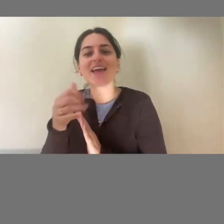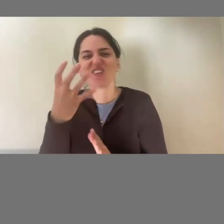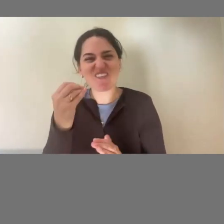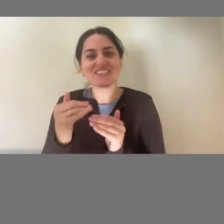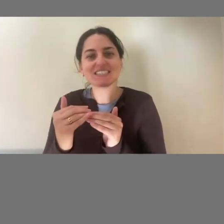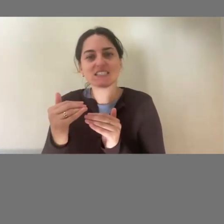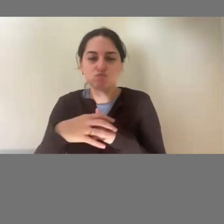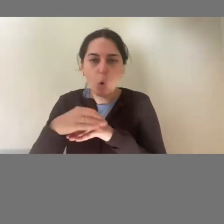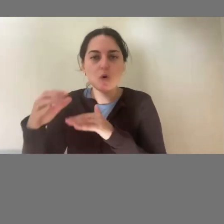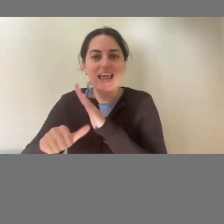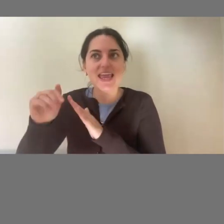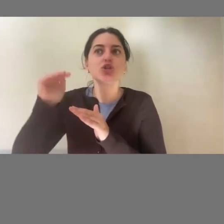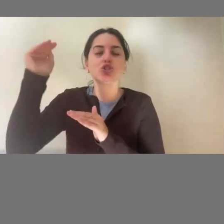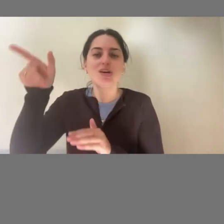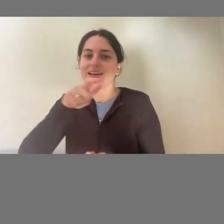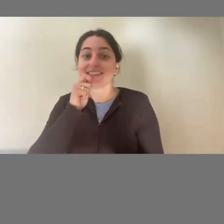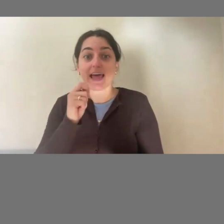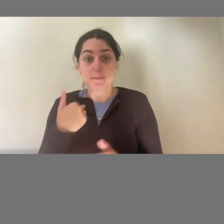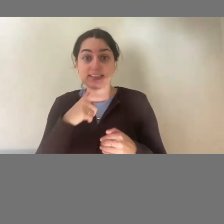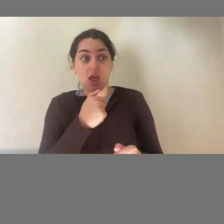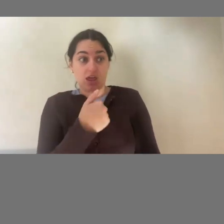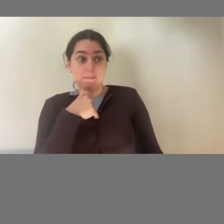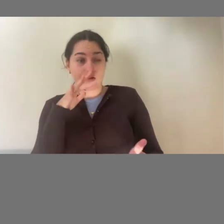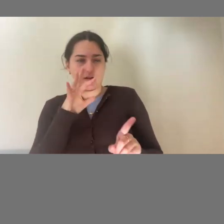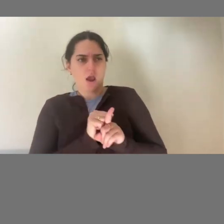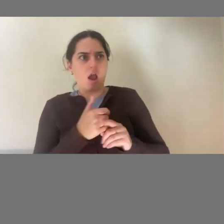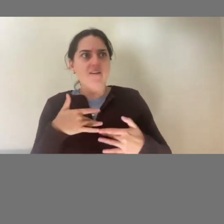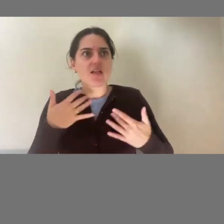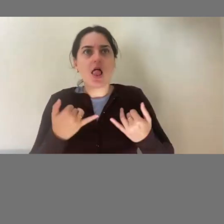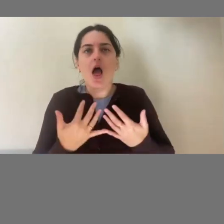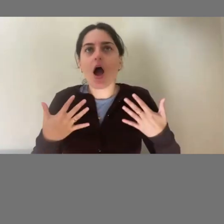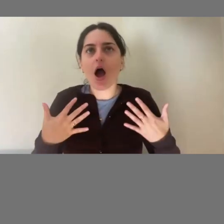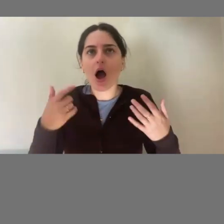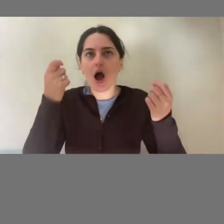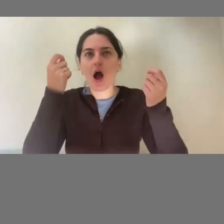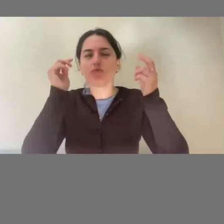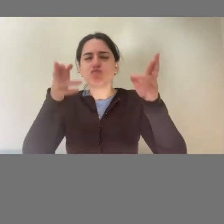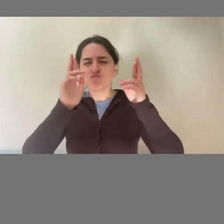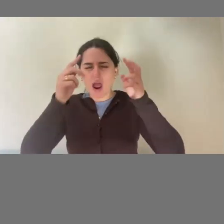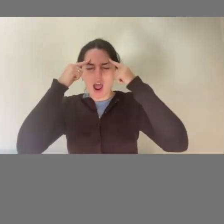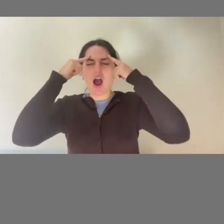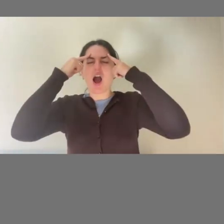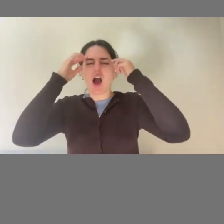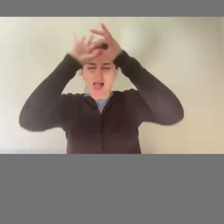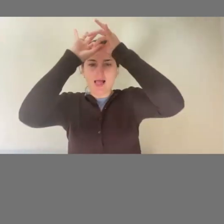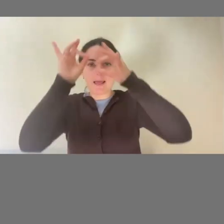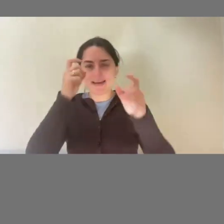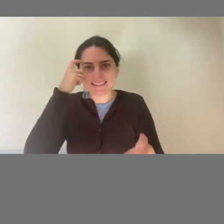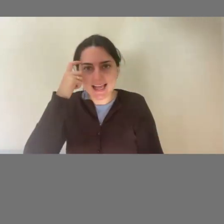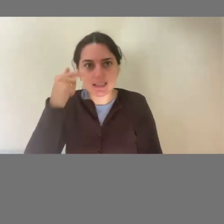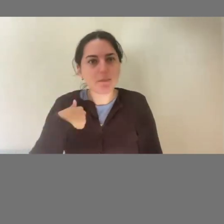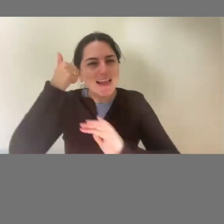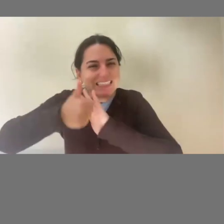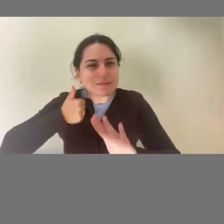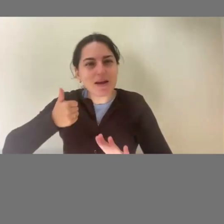and he said when he was diagnosed, it was like a light bulb went off. You know, it explained experience he had in